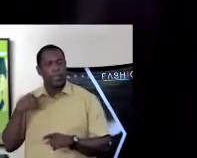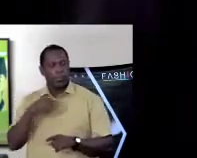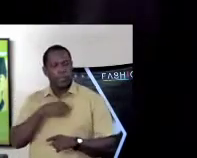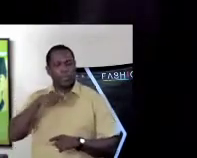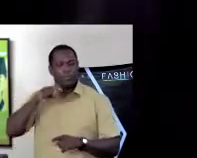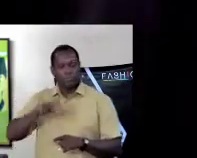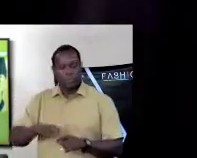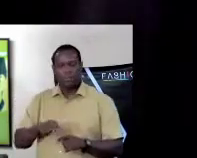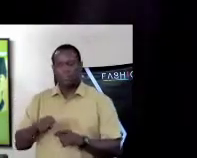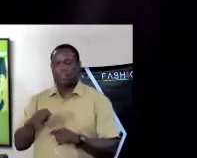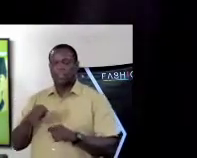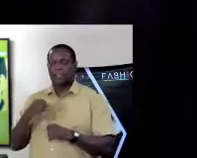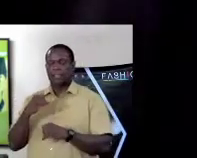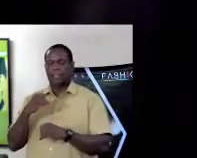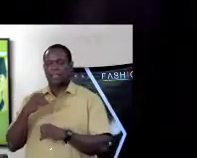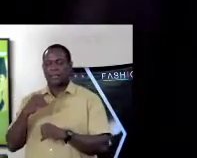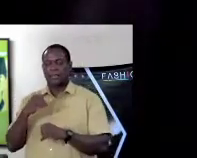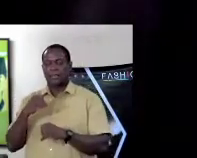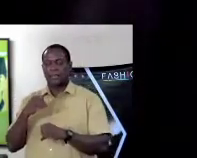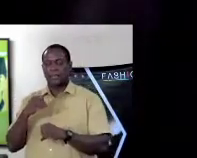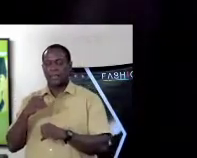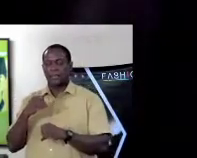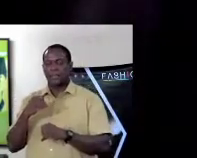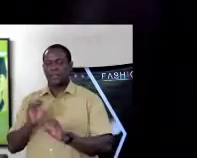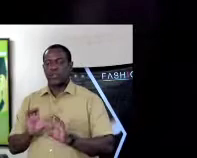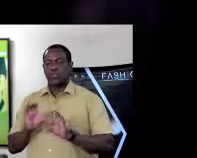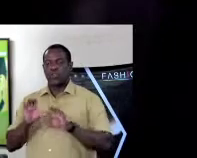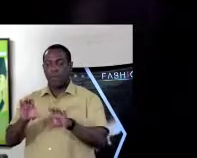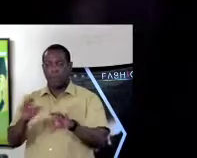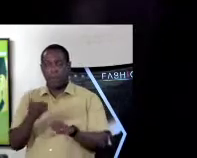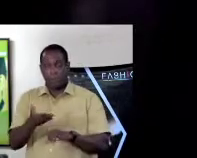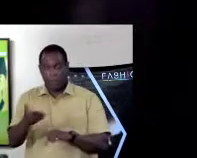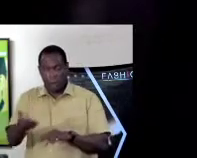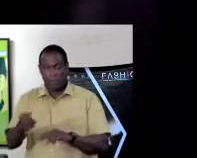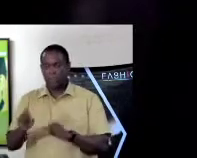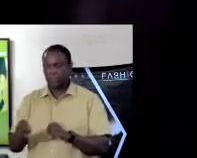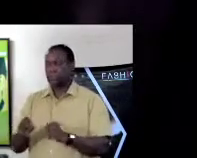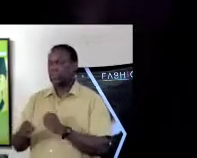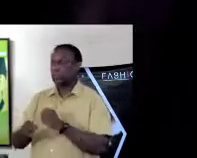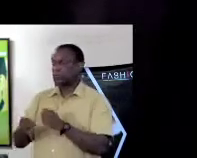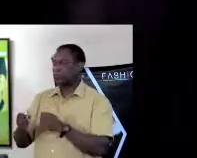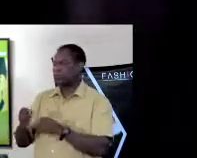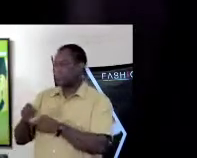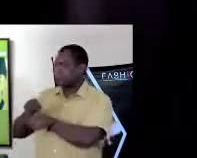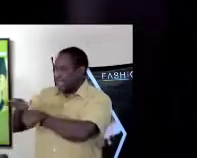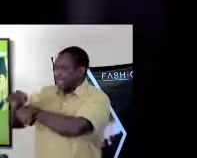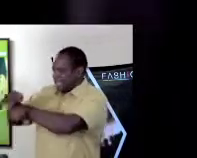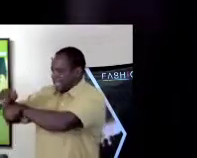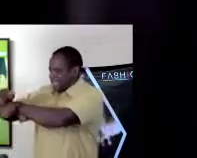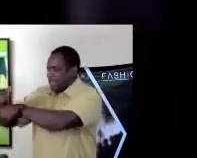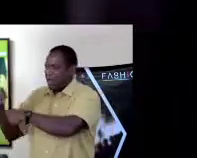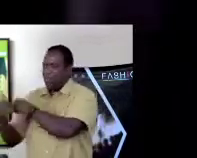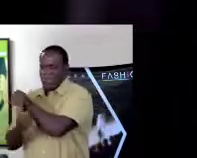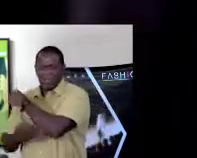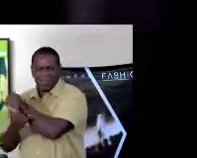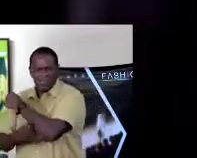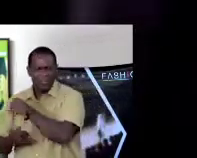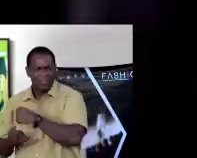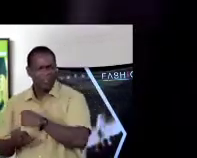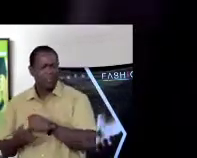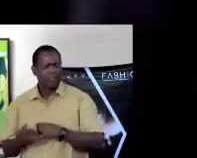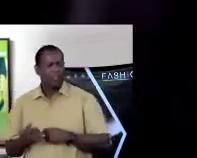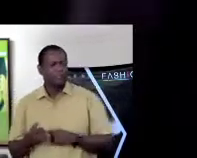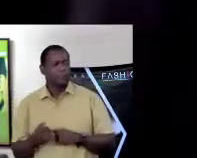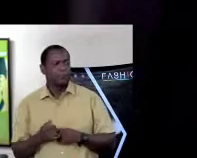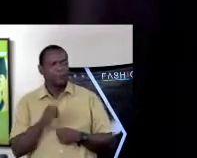Intra-regionality in the push of the Caribbean product is first and foremost, not going into Macy's,